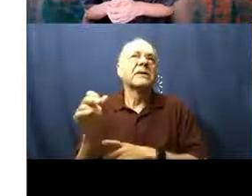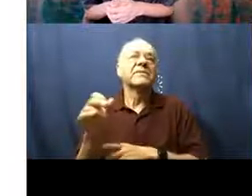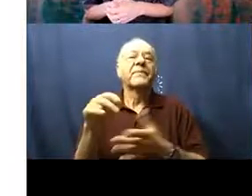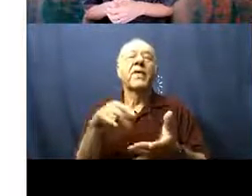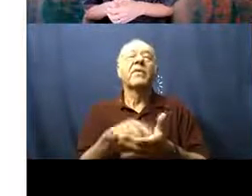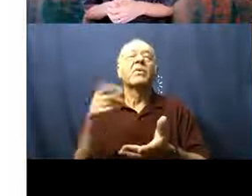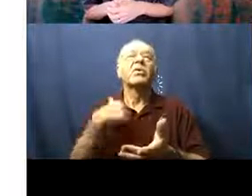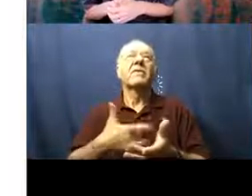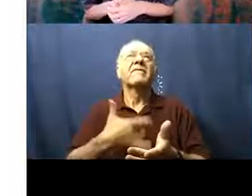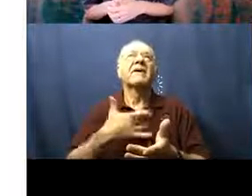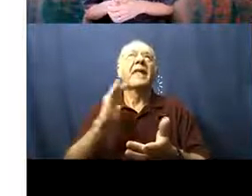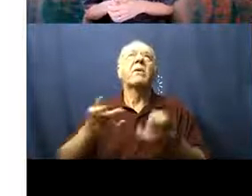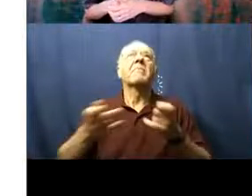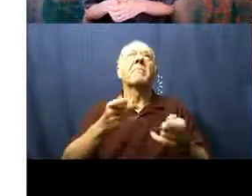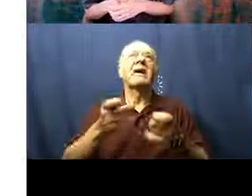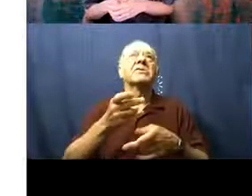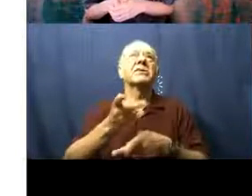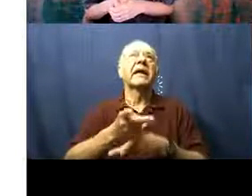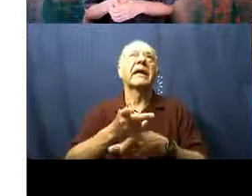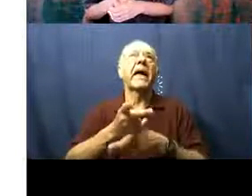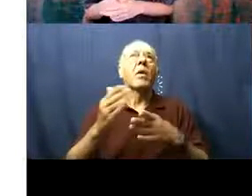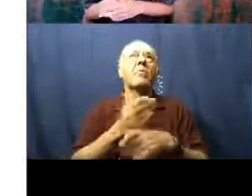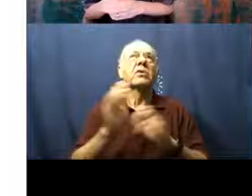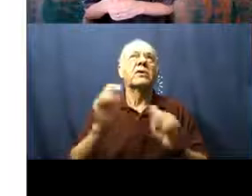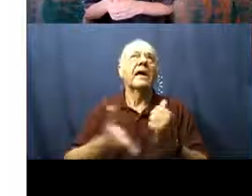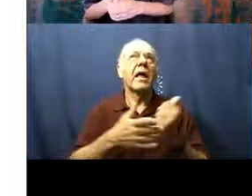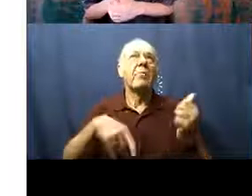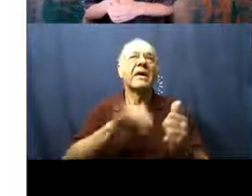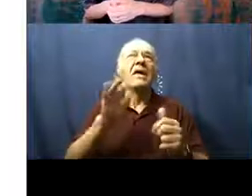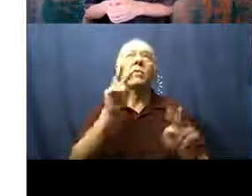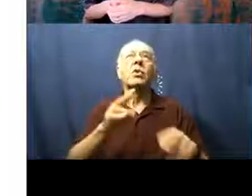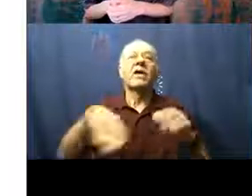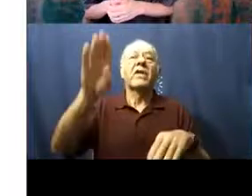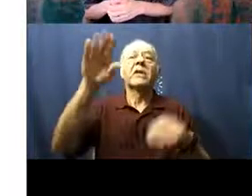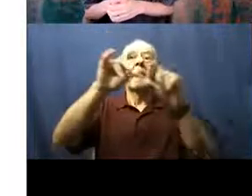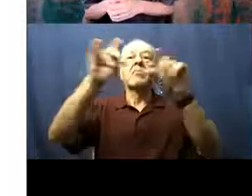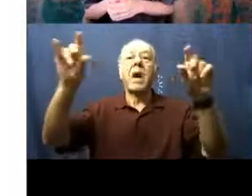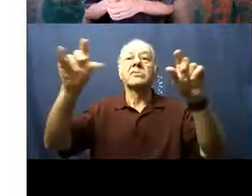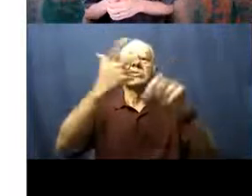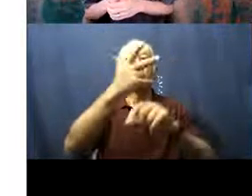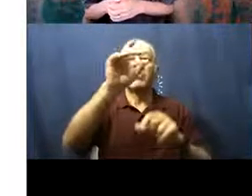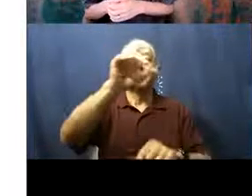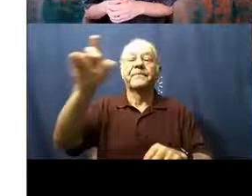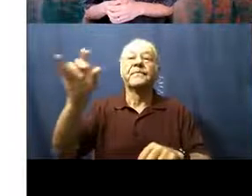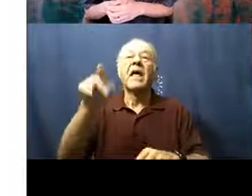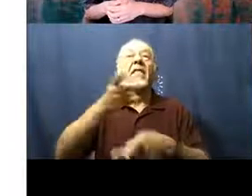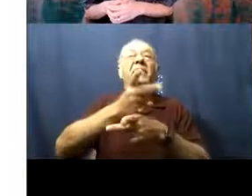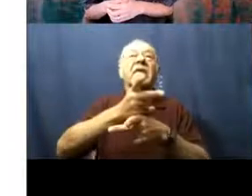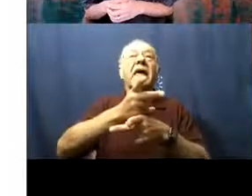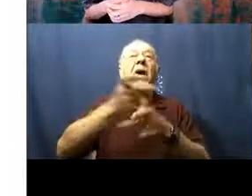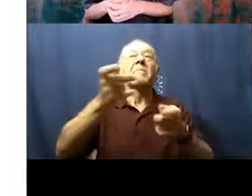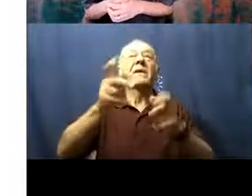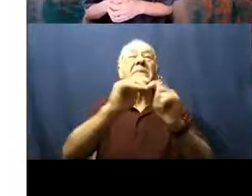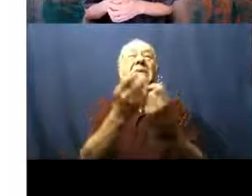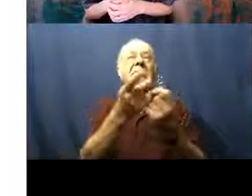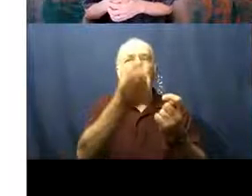where we feel that our managed care partners can help us, because if you look at the top row of boxes, the care management teams understand